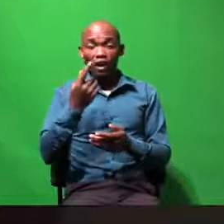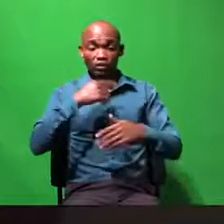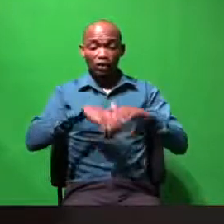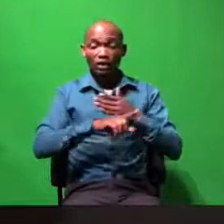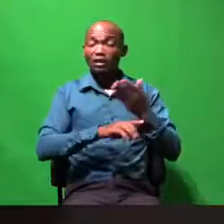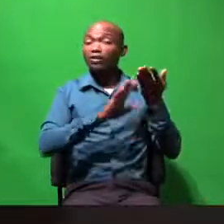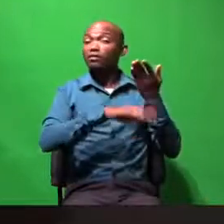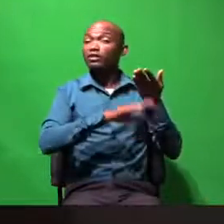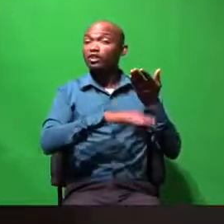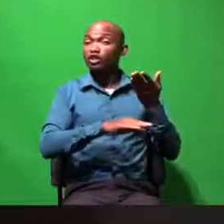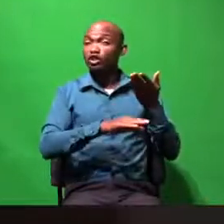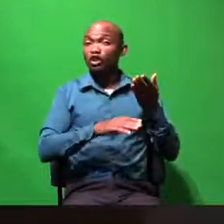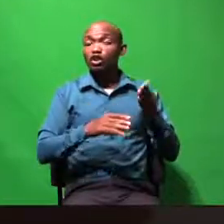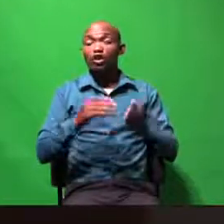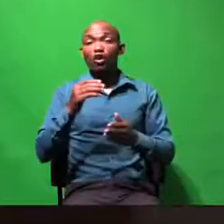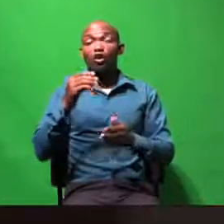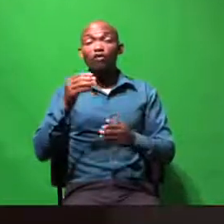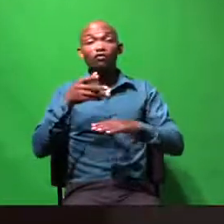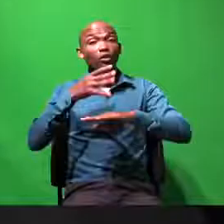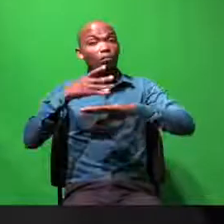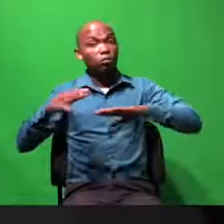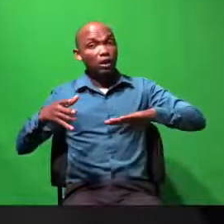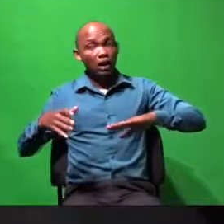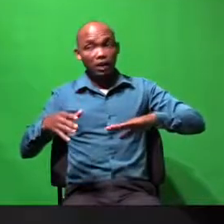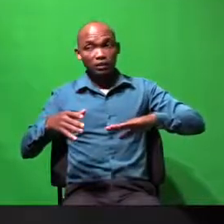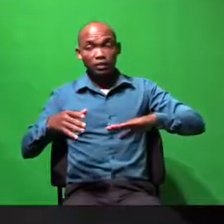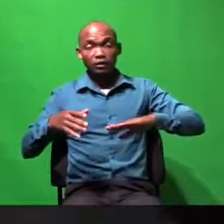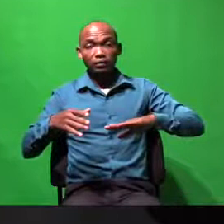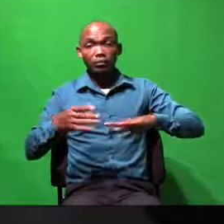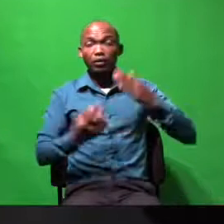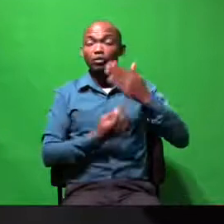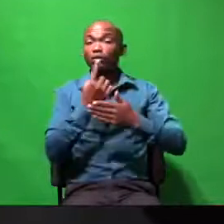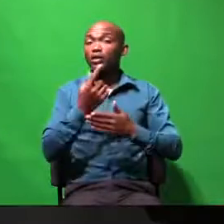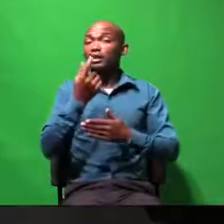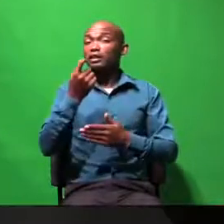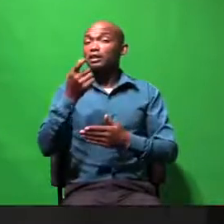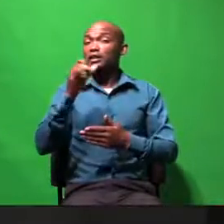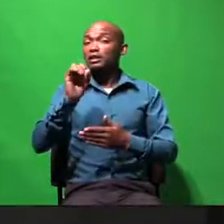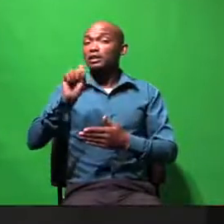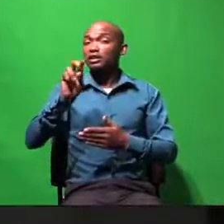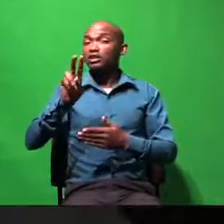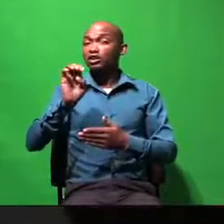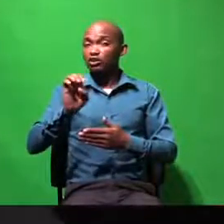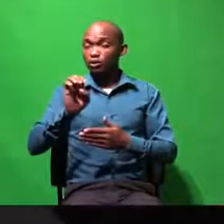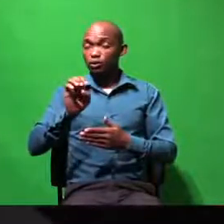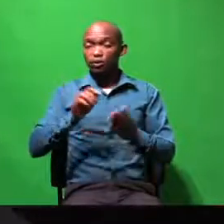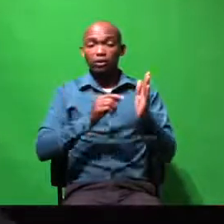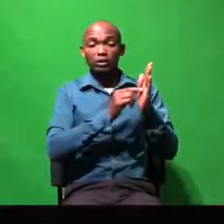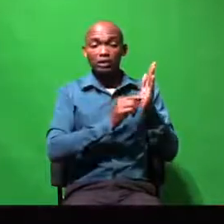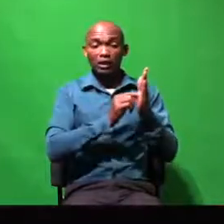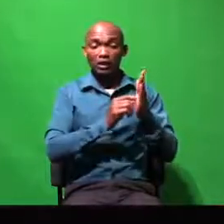infiltration of the blood to the near to the tissue cells, as well. We